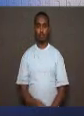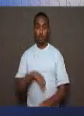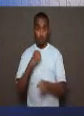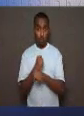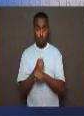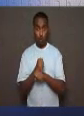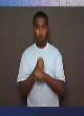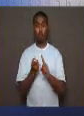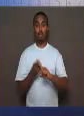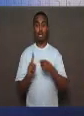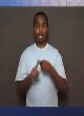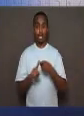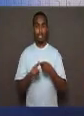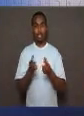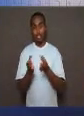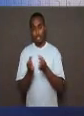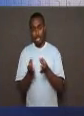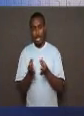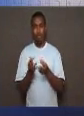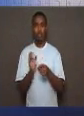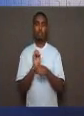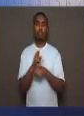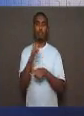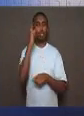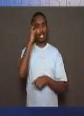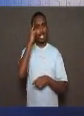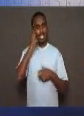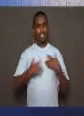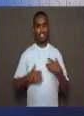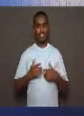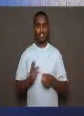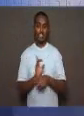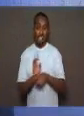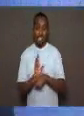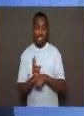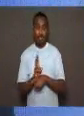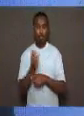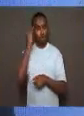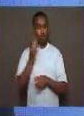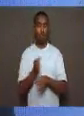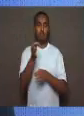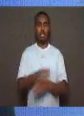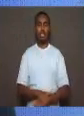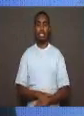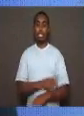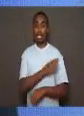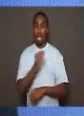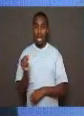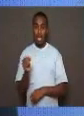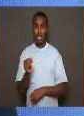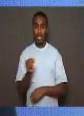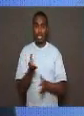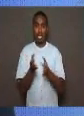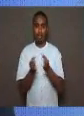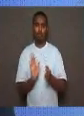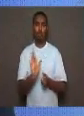Working with a partner, describe the message you think your film conveys. Then,